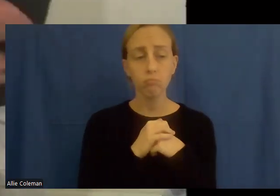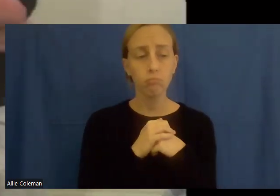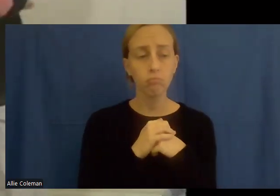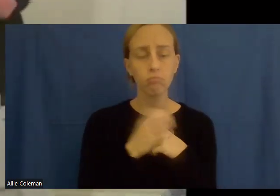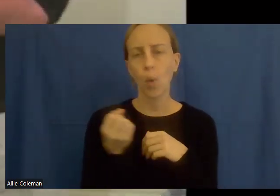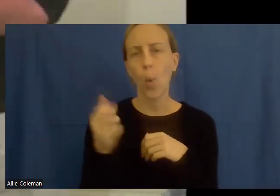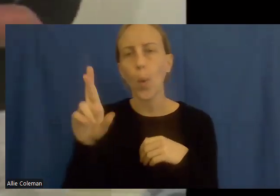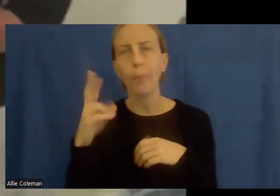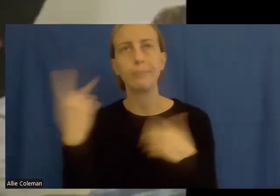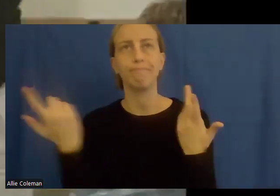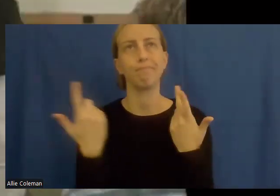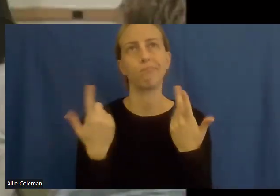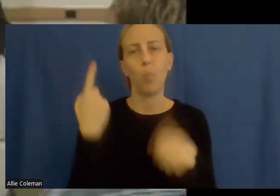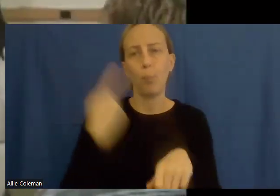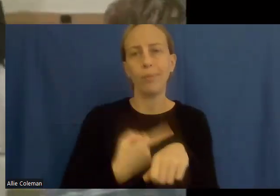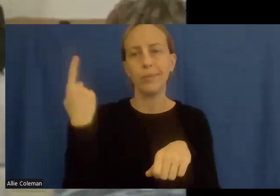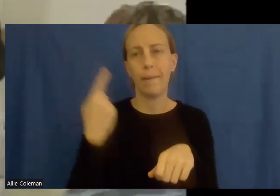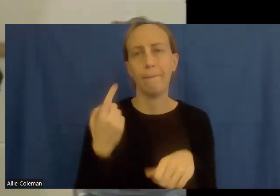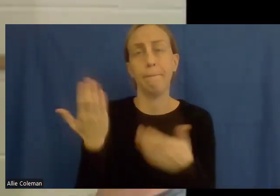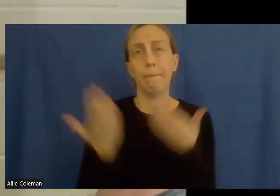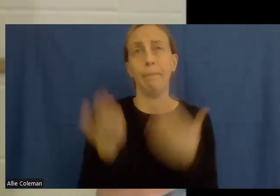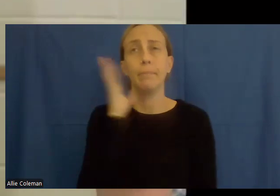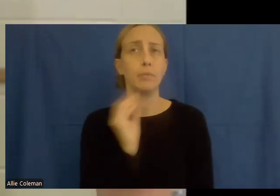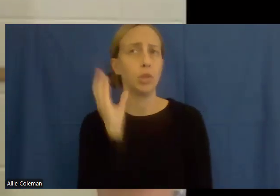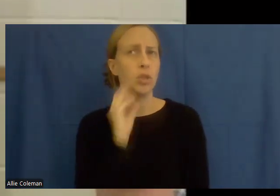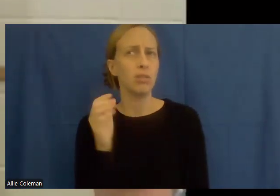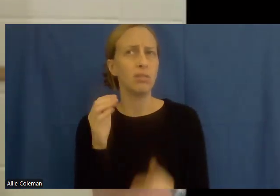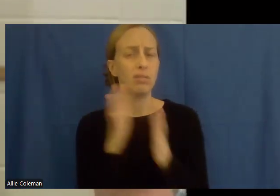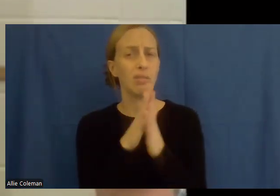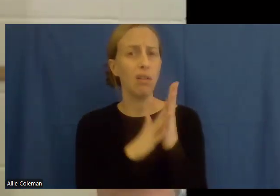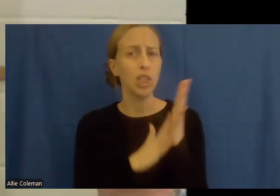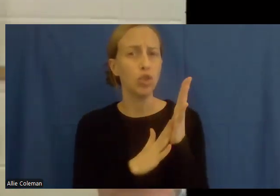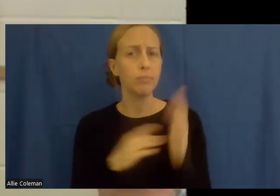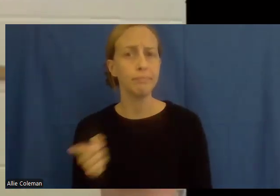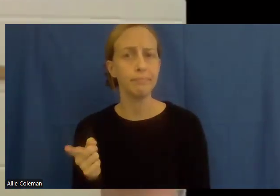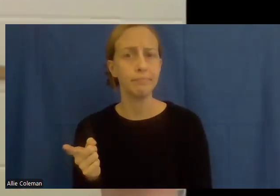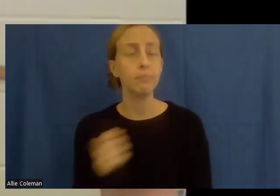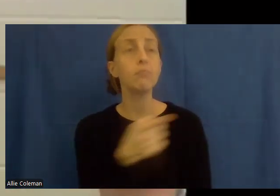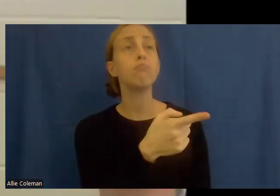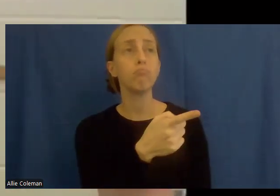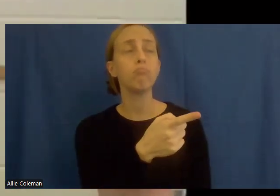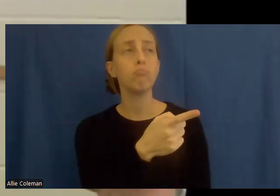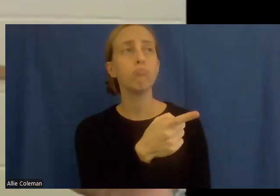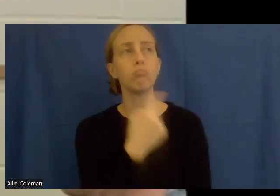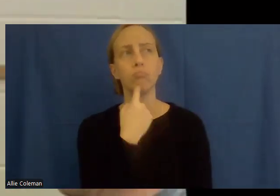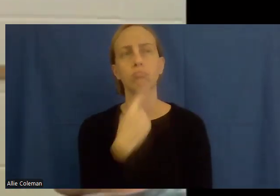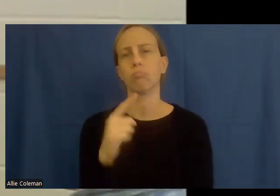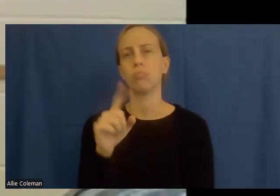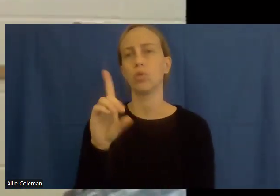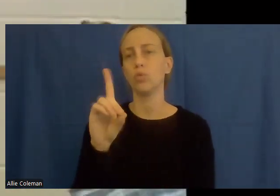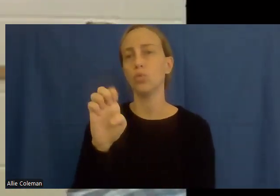Or some time when they've experienced what they thought was condensation? Curtis? Like dew,